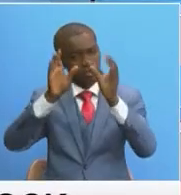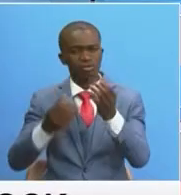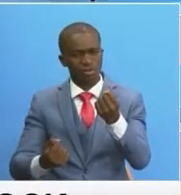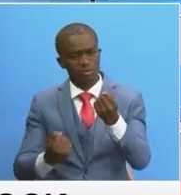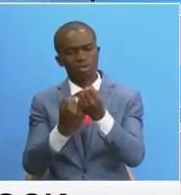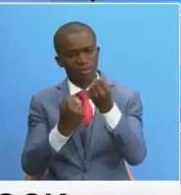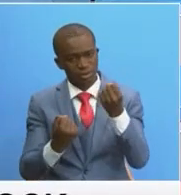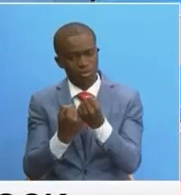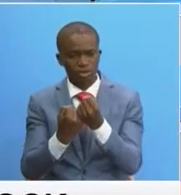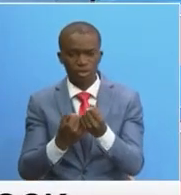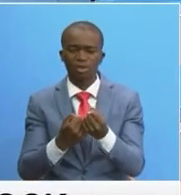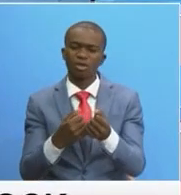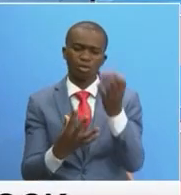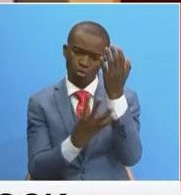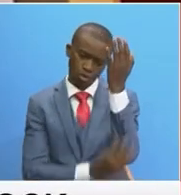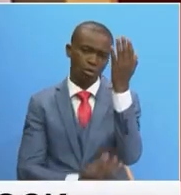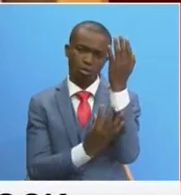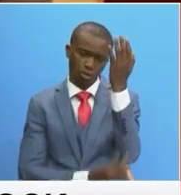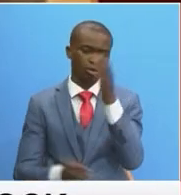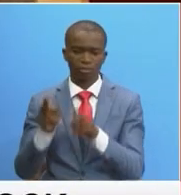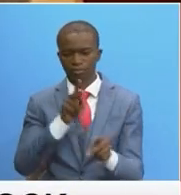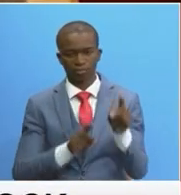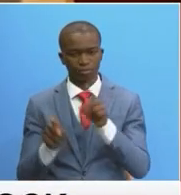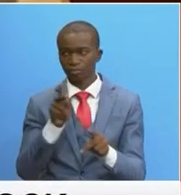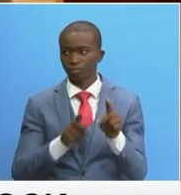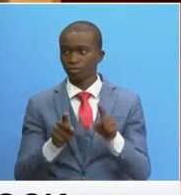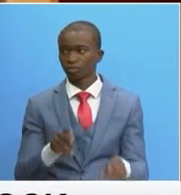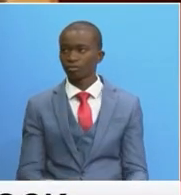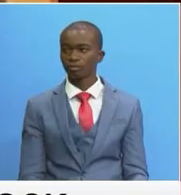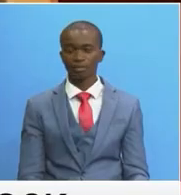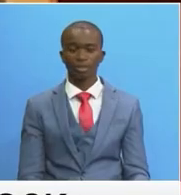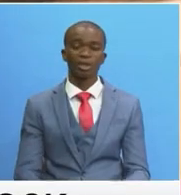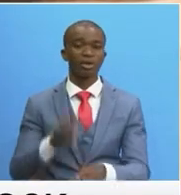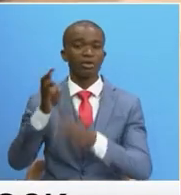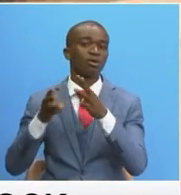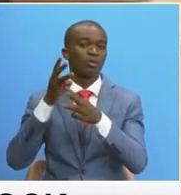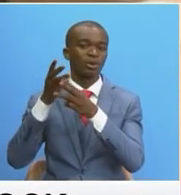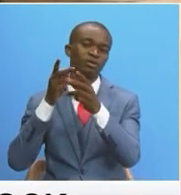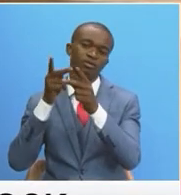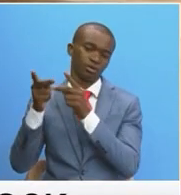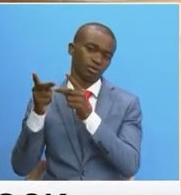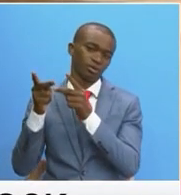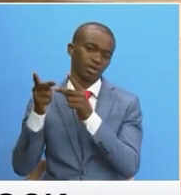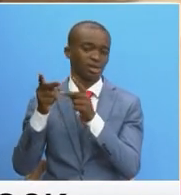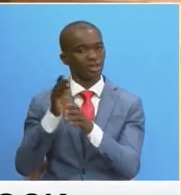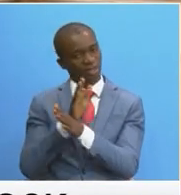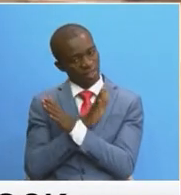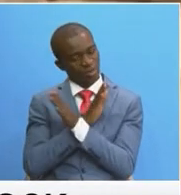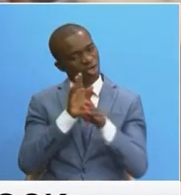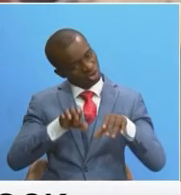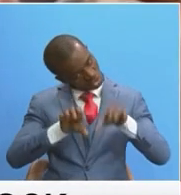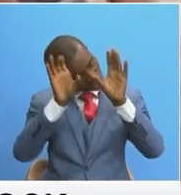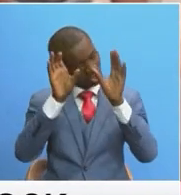society. Details in the following report. World Vision Zambia has continued to extend its goodwill gesture to uplift the lives